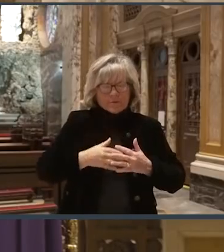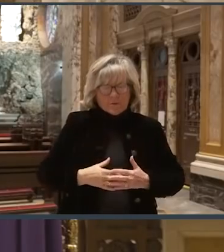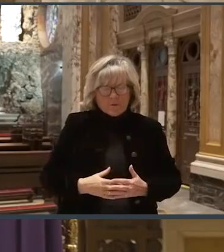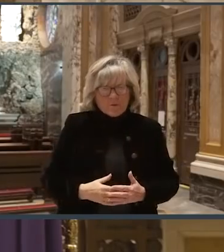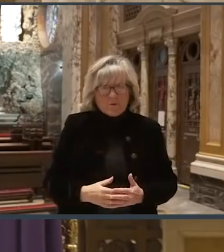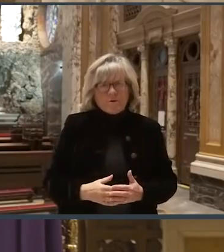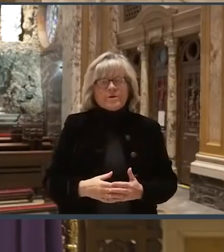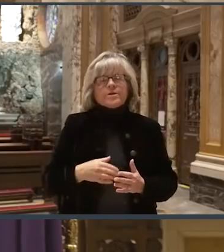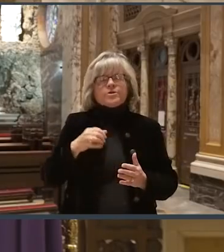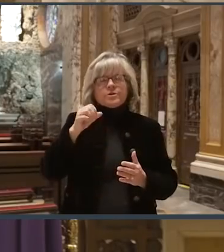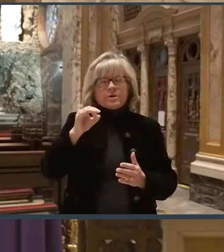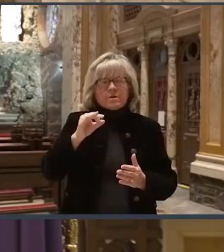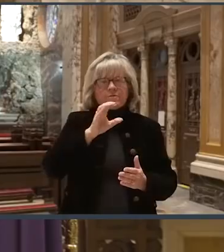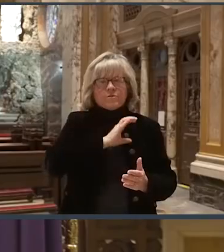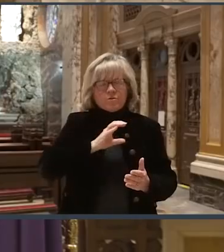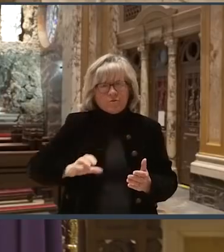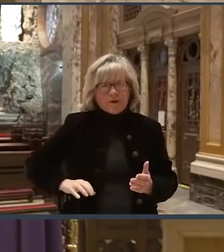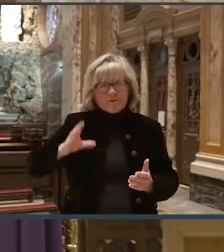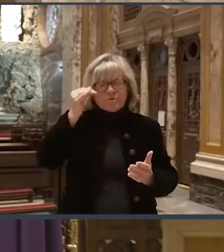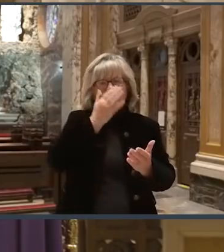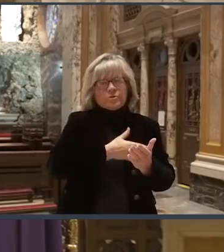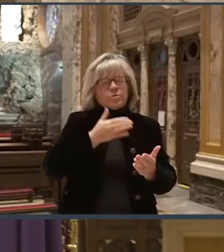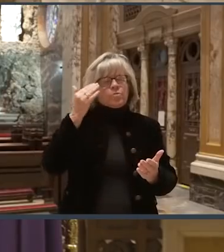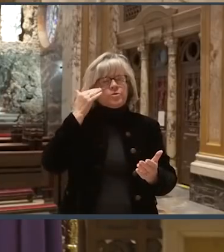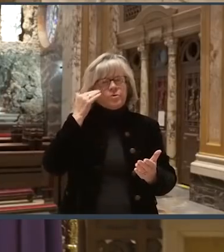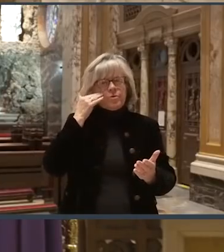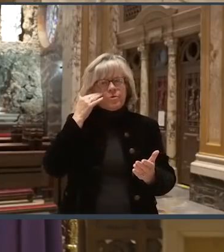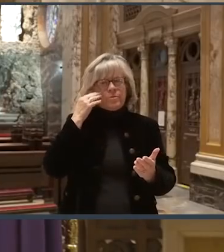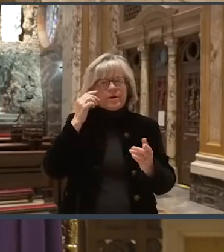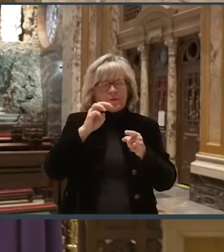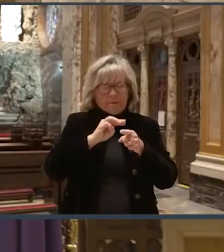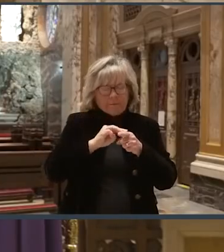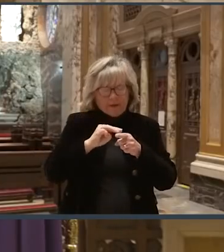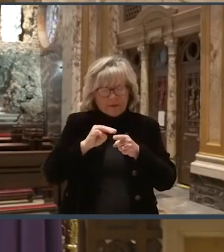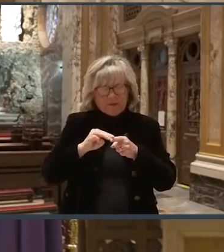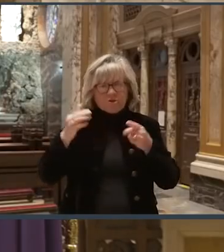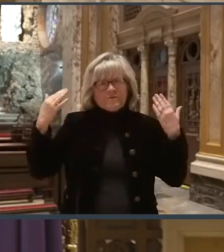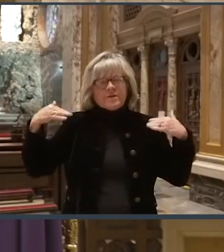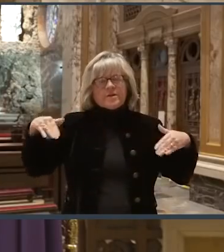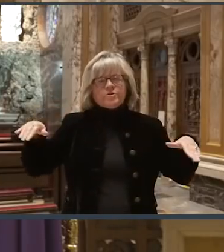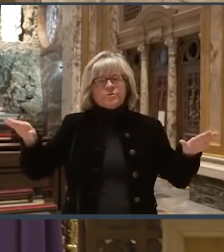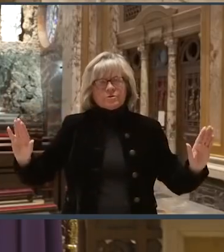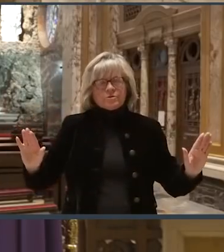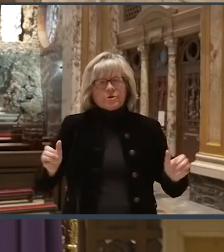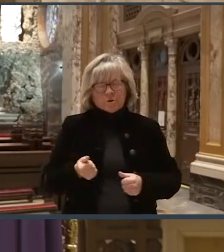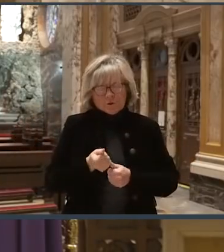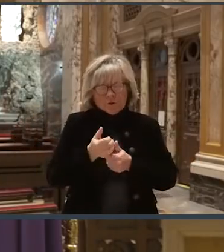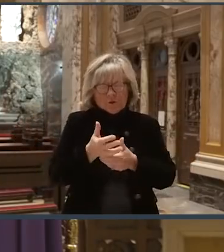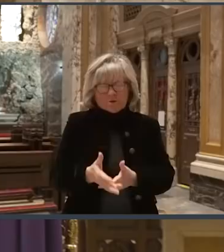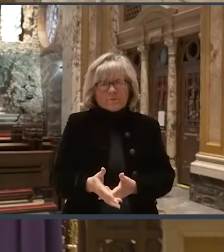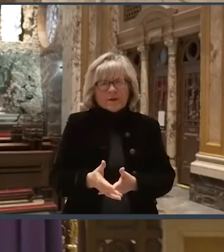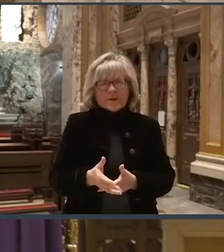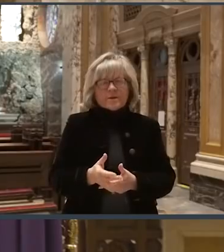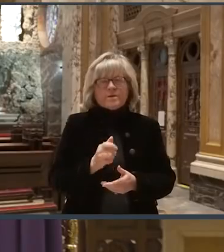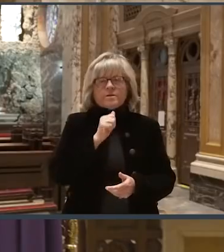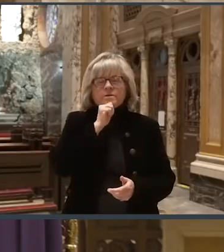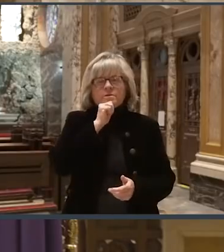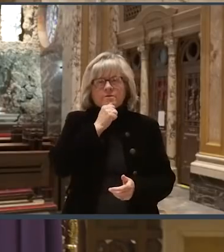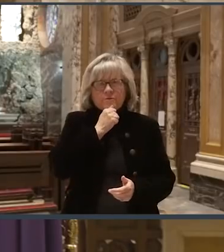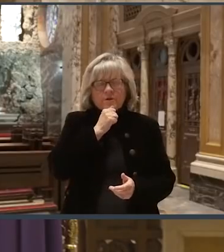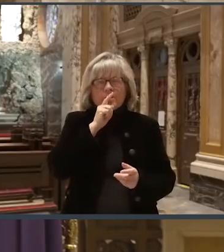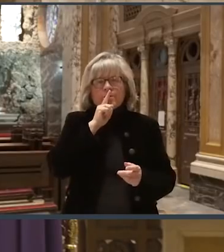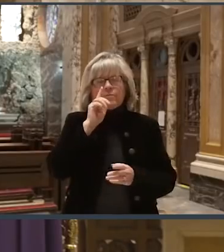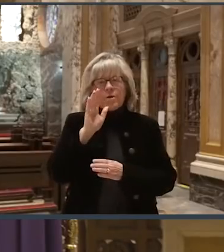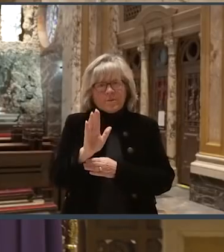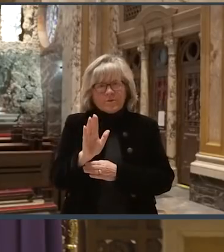Son, was made known by the message of an angel, may by his passion and cross be brought to the